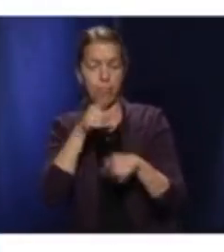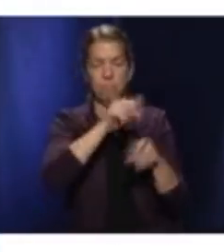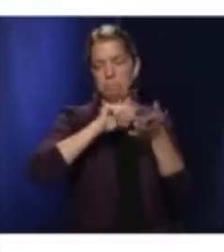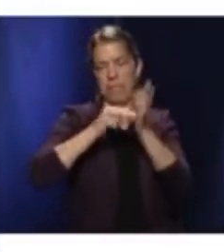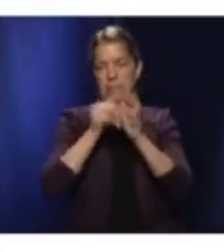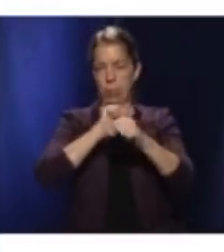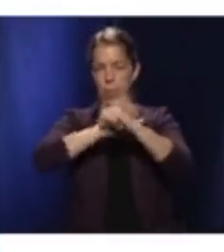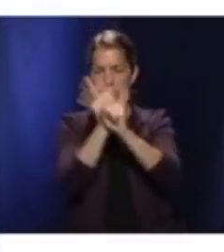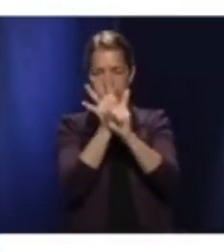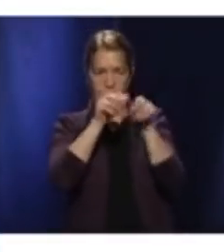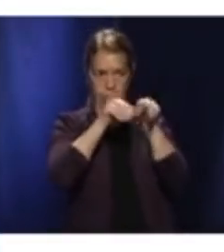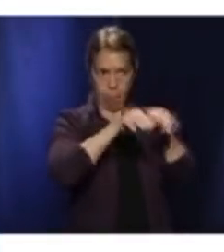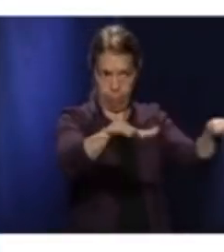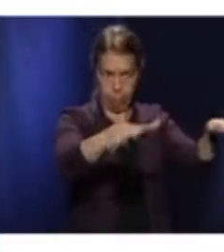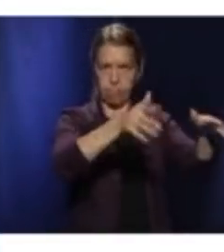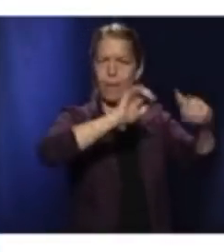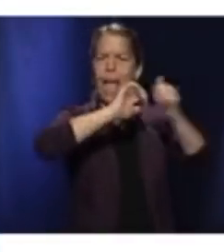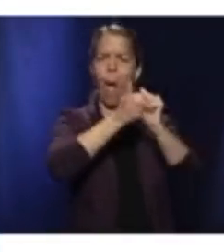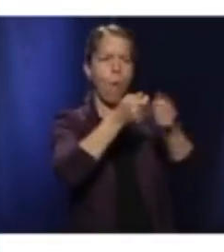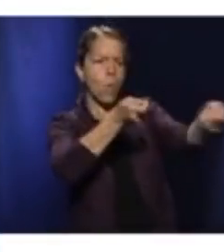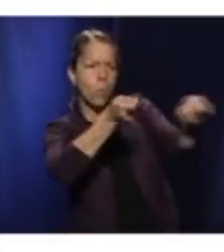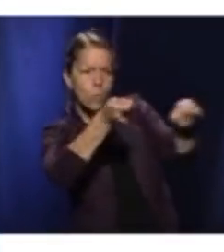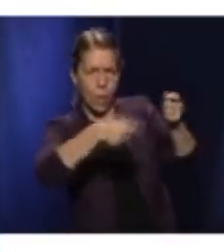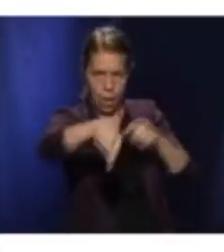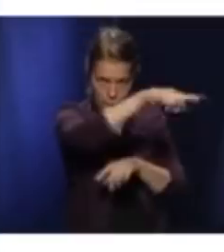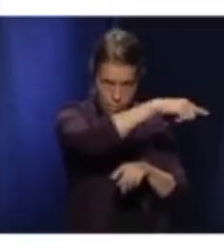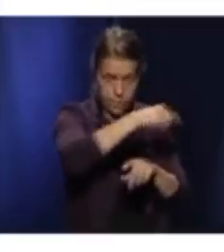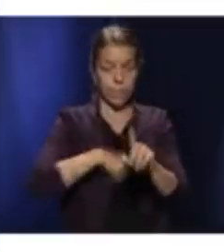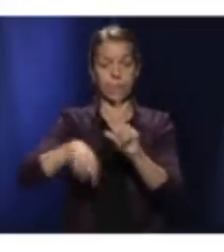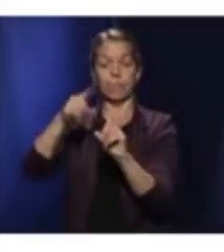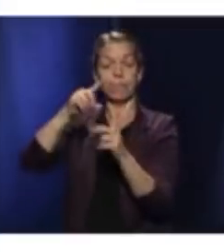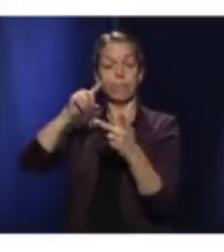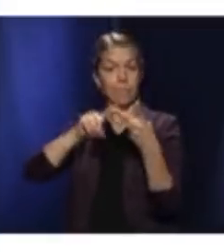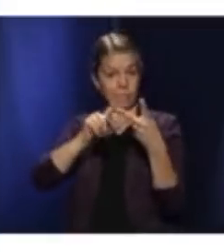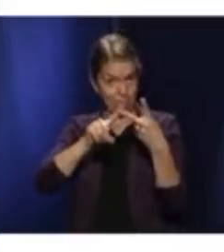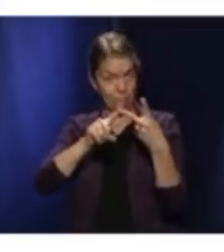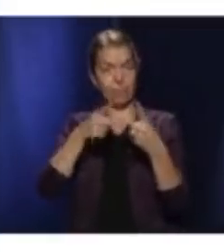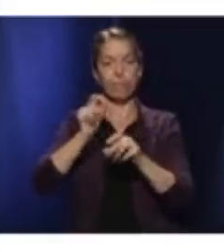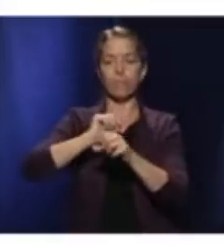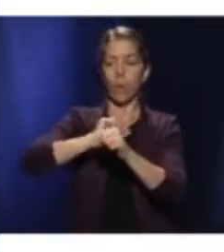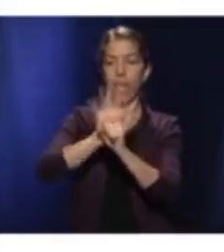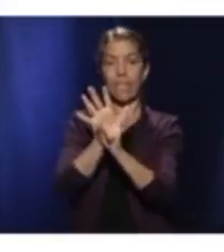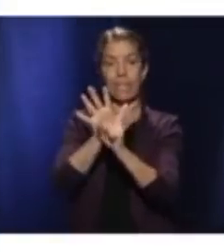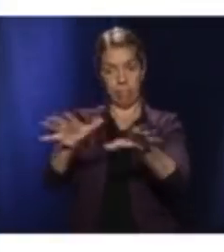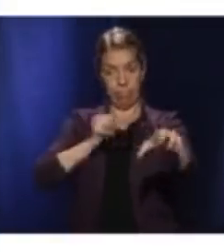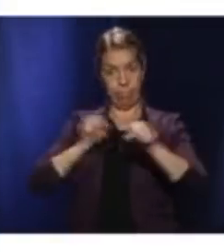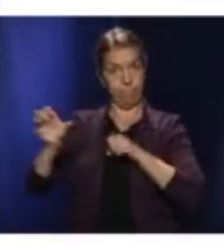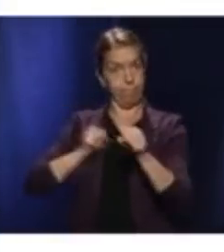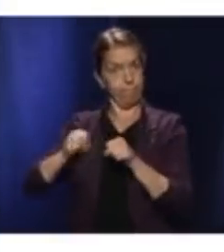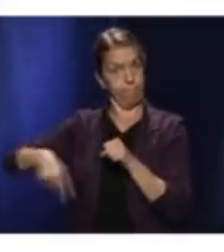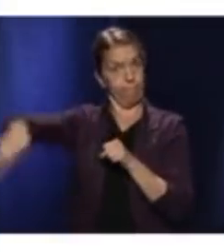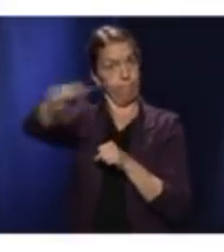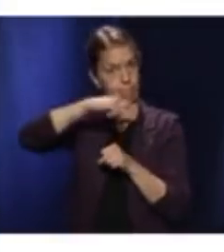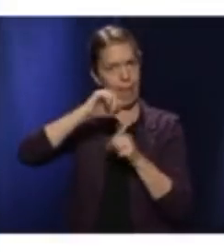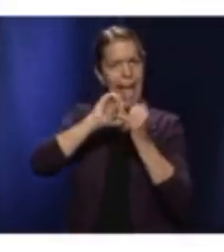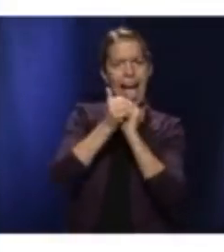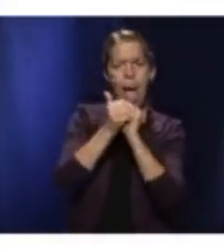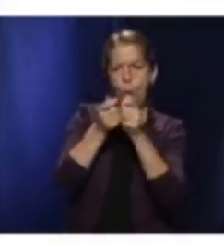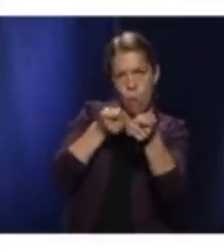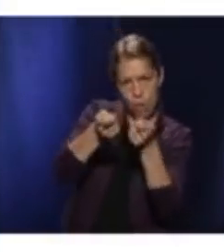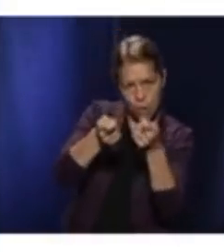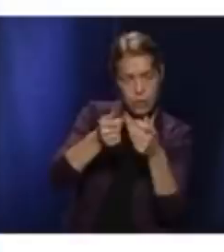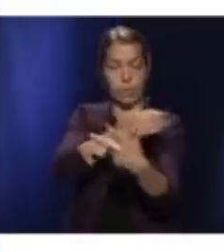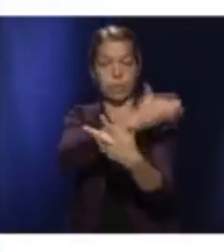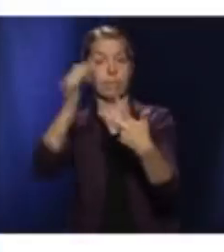and the capacity of healthcare system. We need criteria to enable us to monitor conditions and as